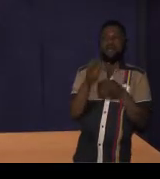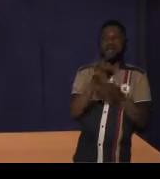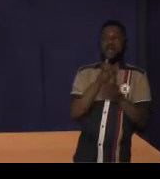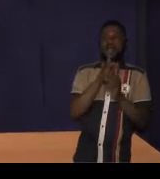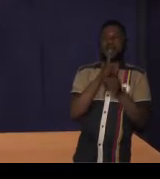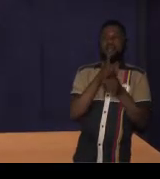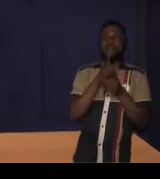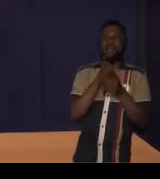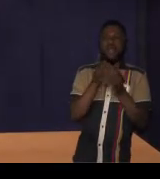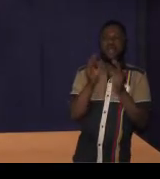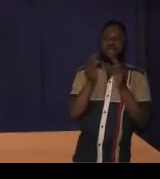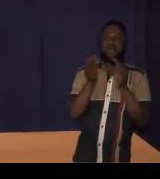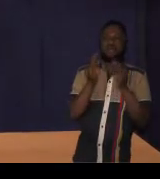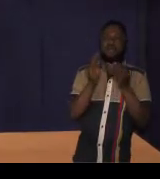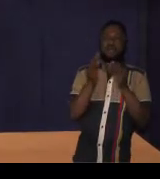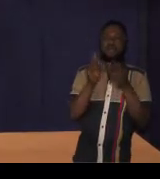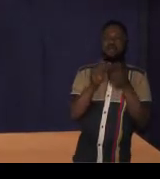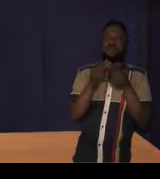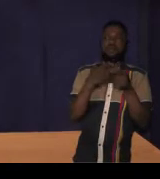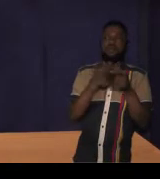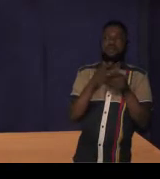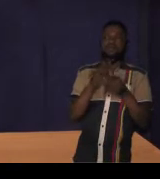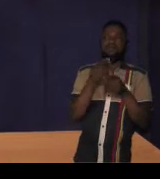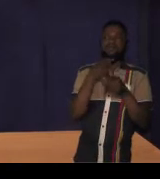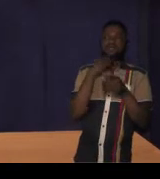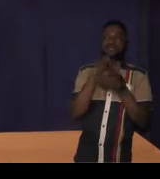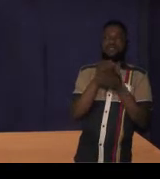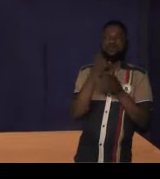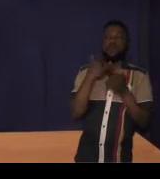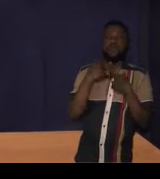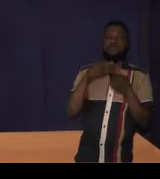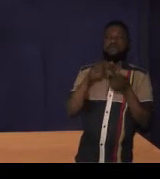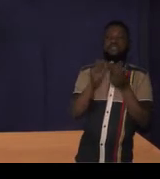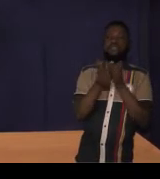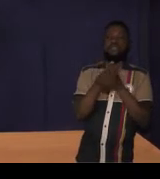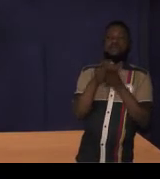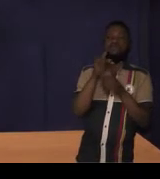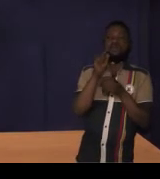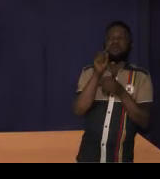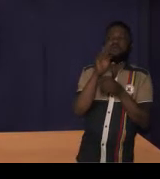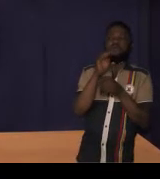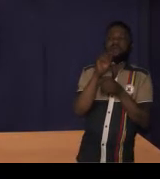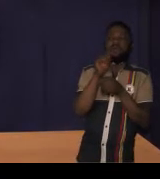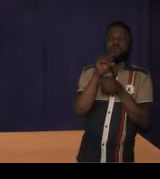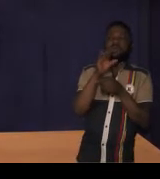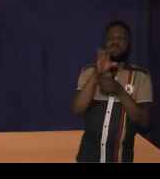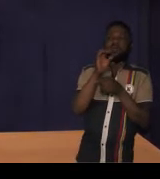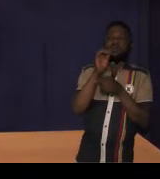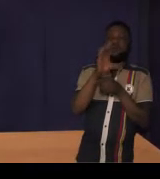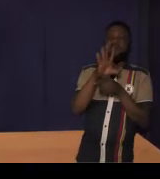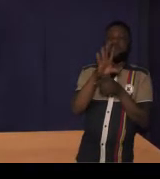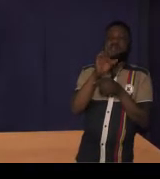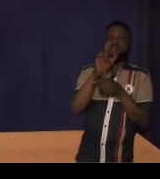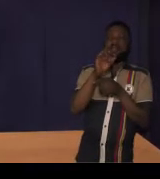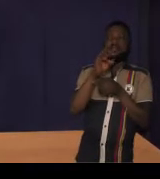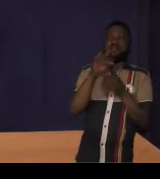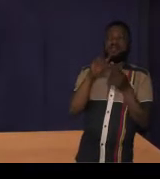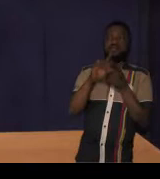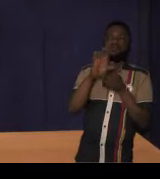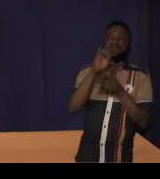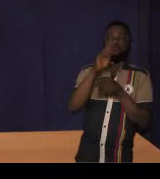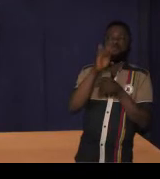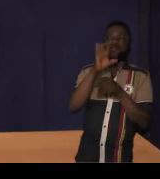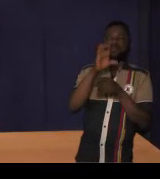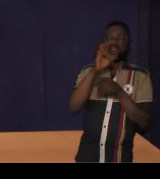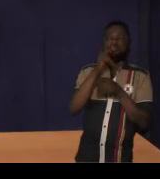your answers compare to mine. The first says that we have to change 14.05 liters to cubic